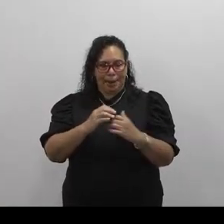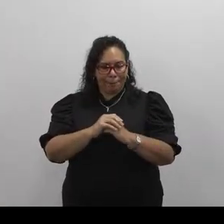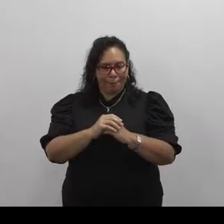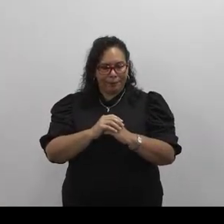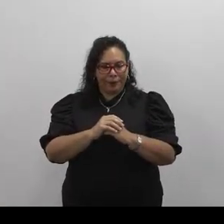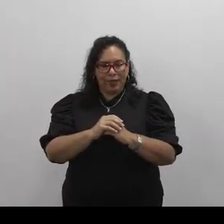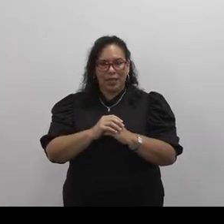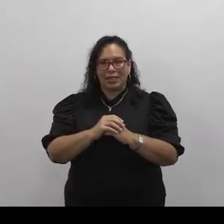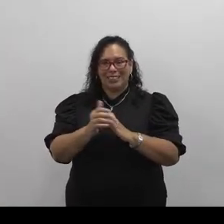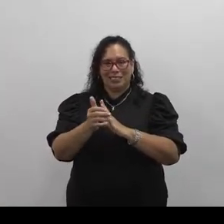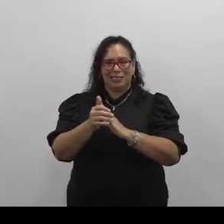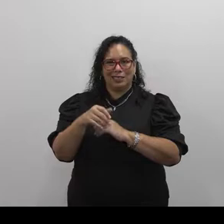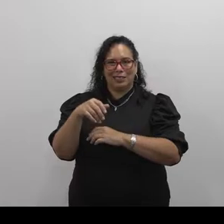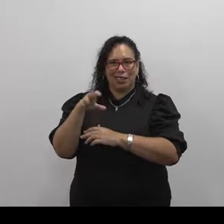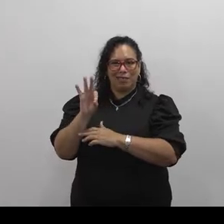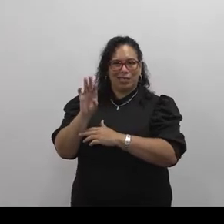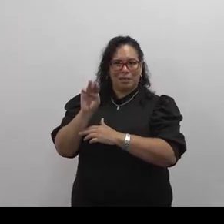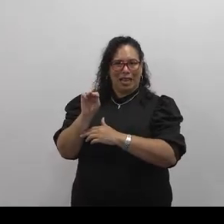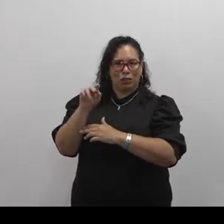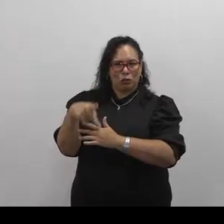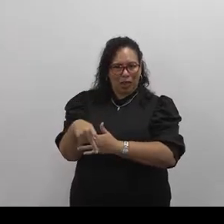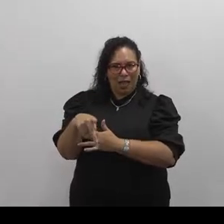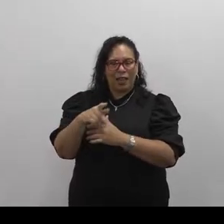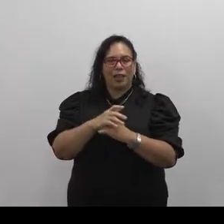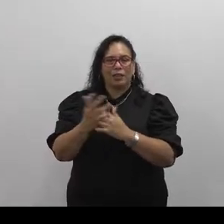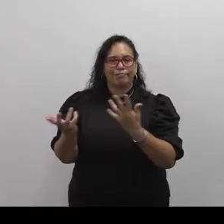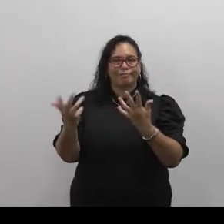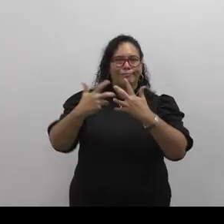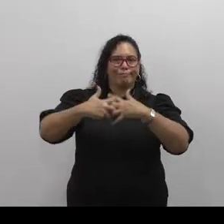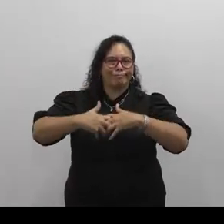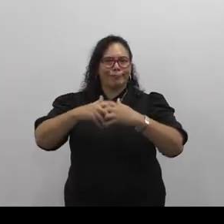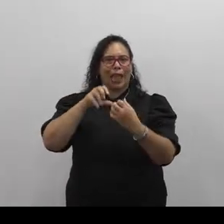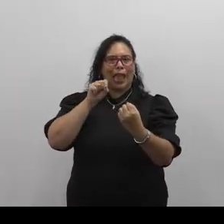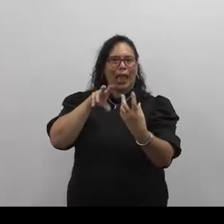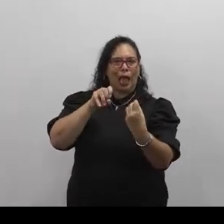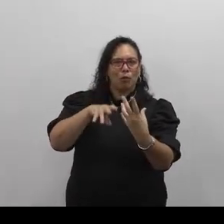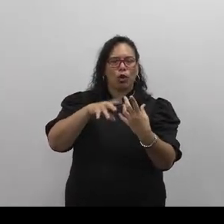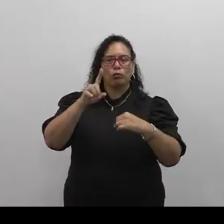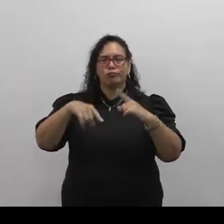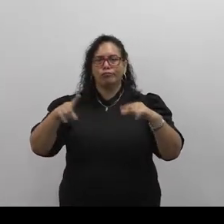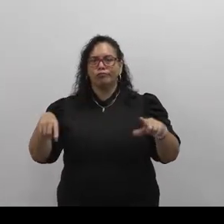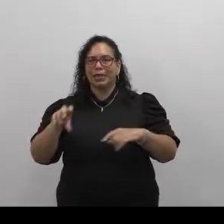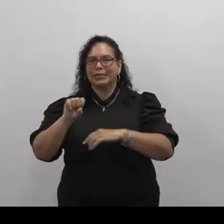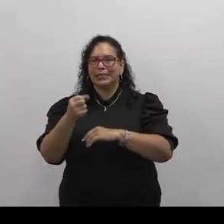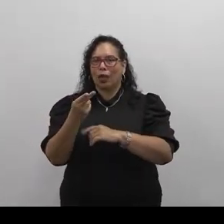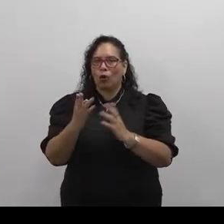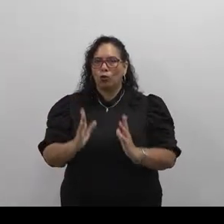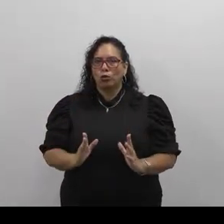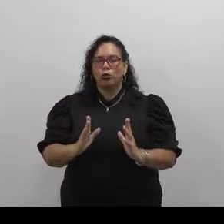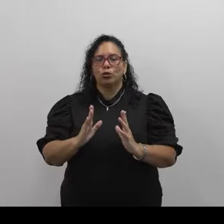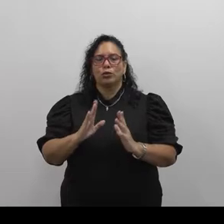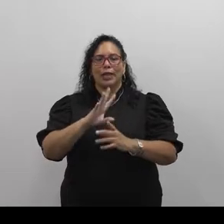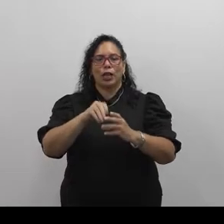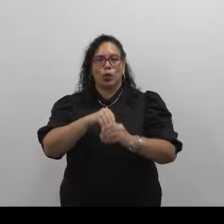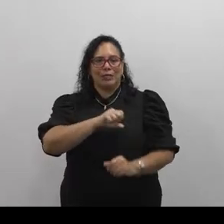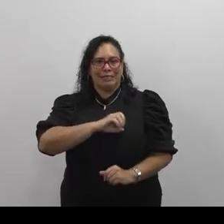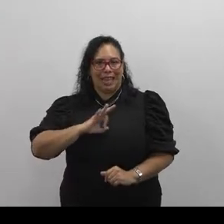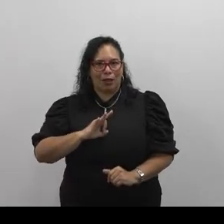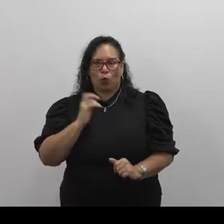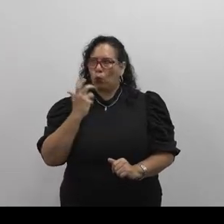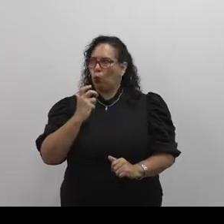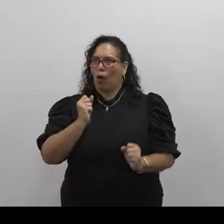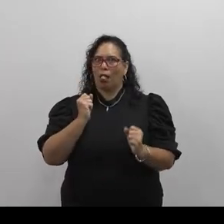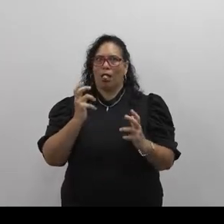This master plan, sure, was performed in concert and with input from various different stakeholders, including facility staff members, quite a few facility